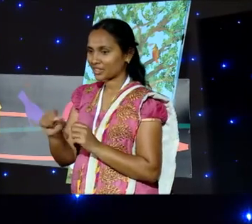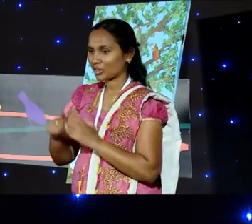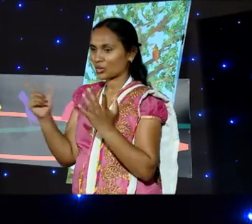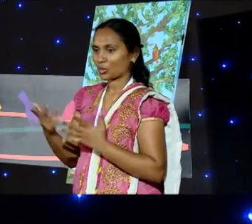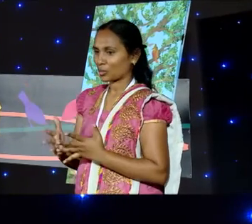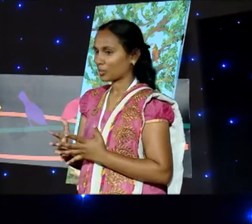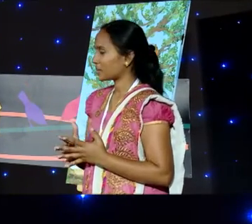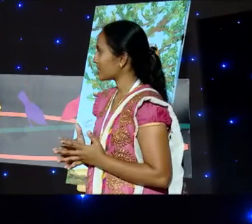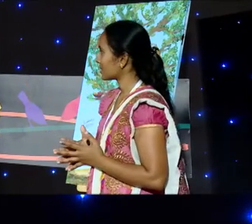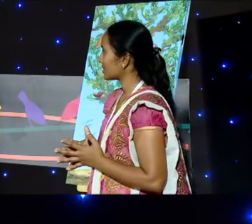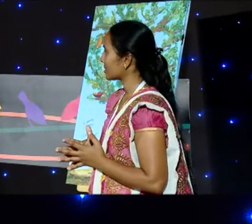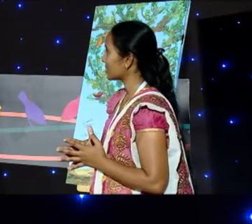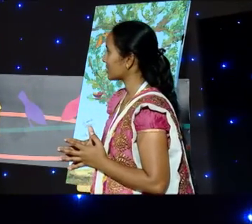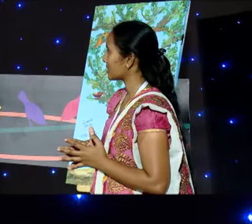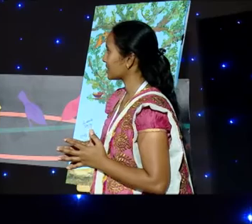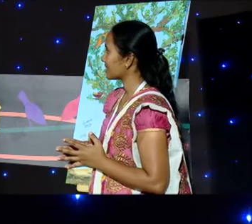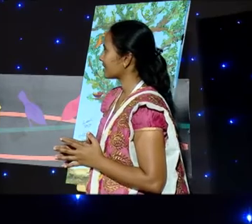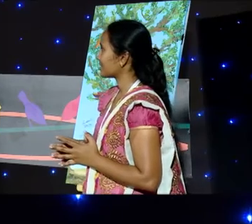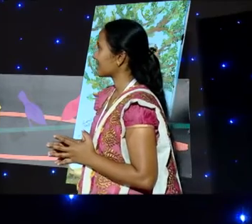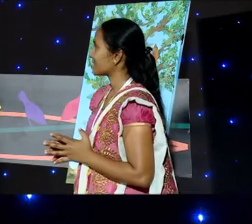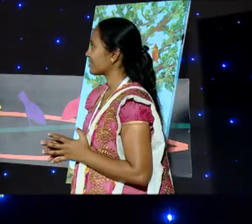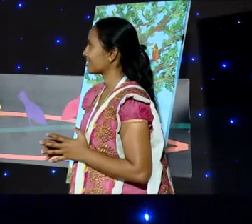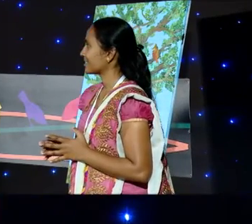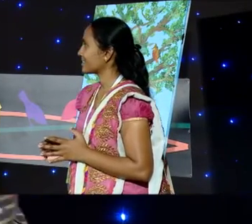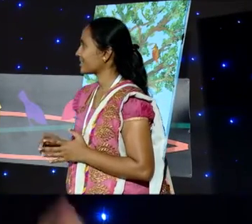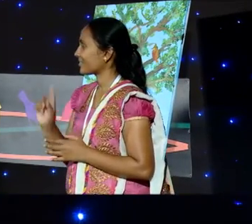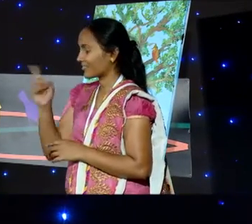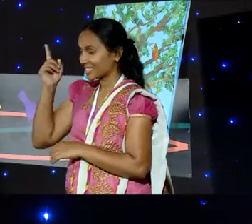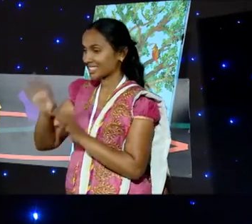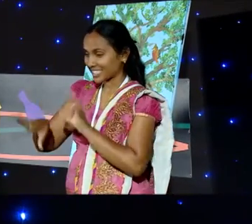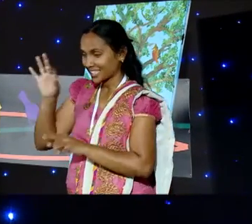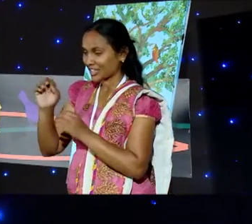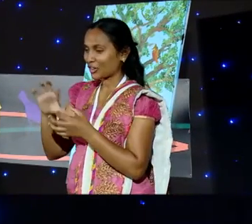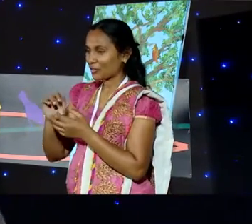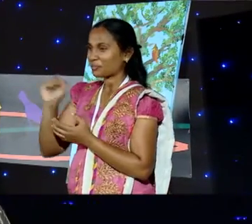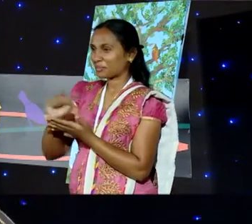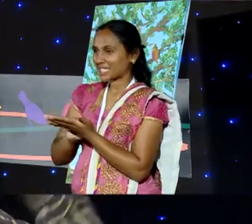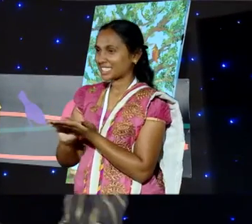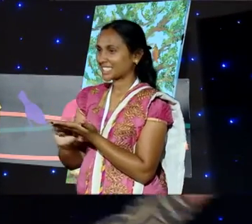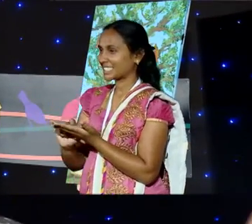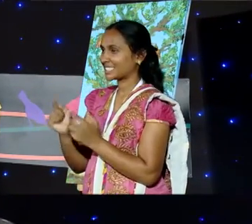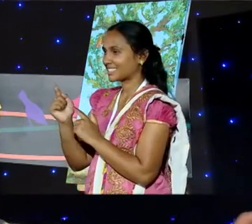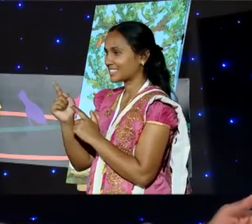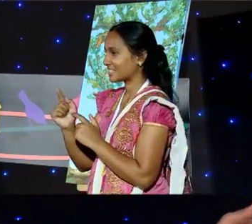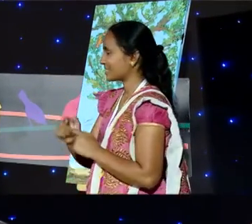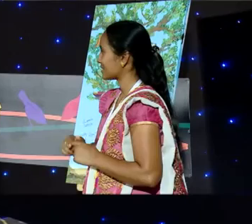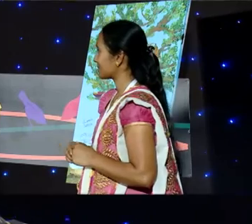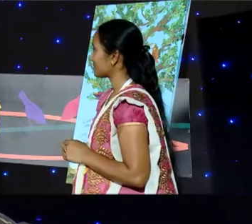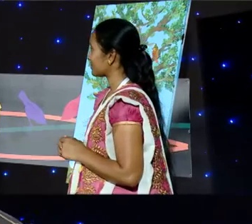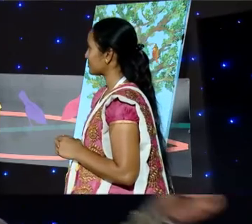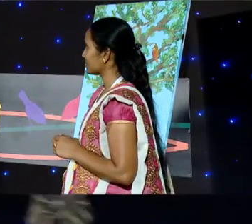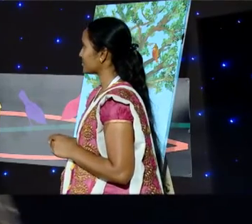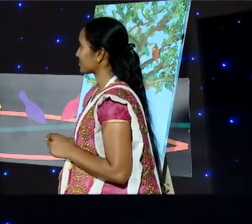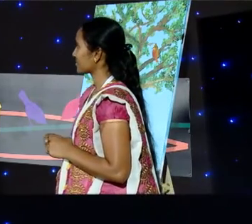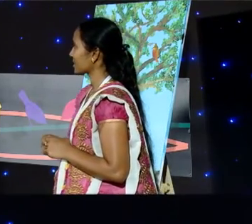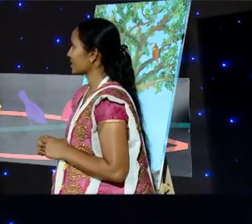knew that it was her first collection of these pencils, erasers, and sharpeners. I had to go to a next event. And at